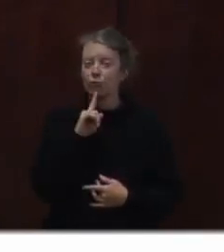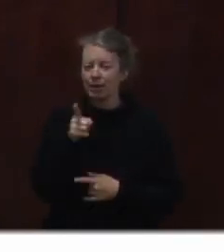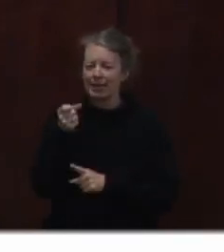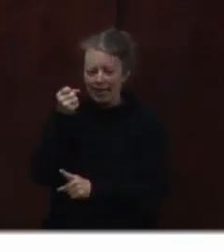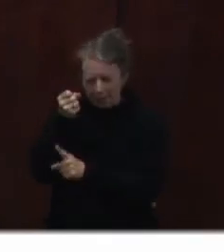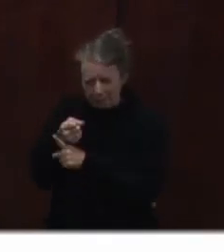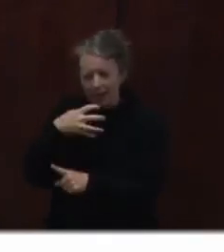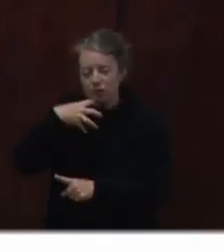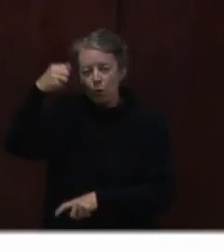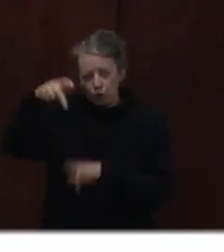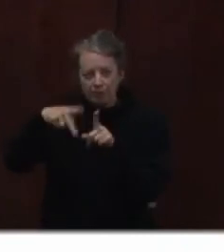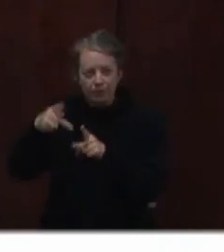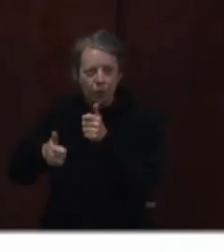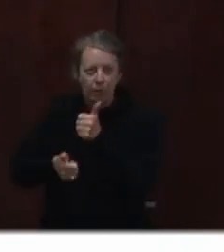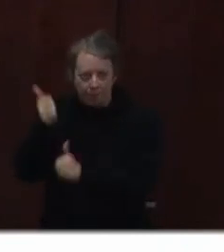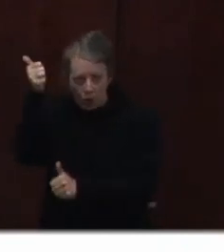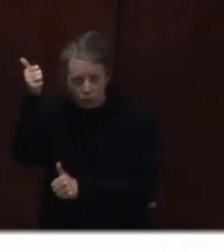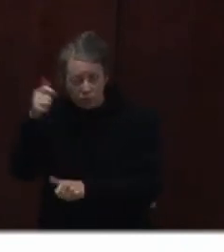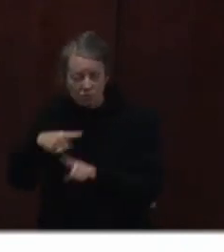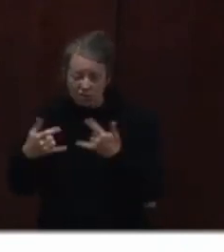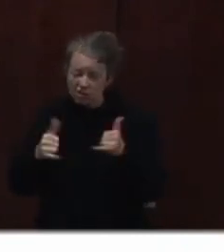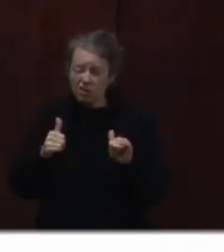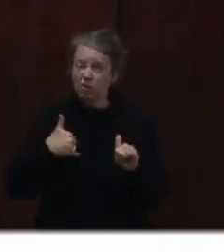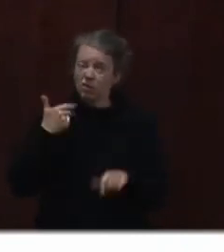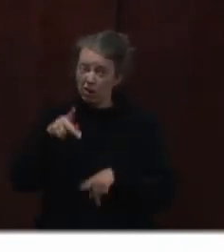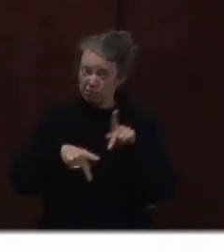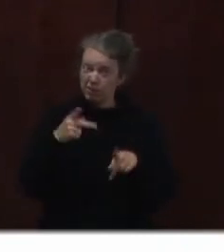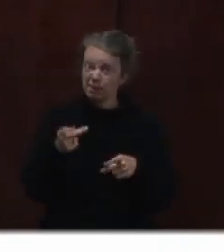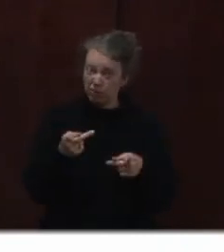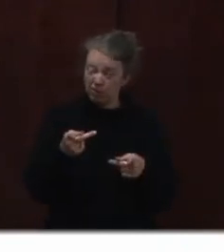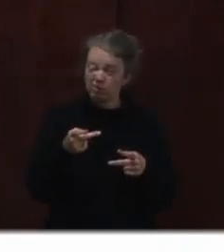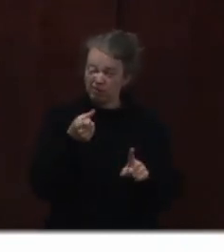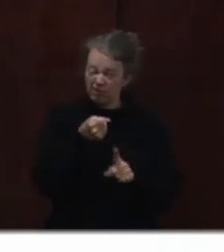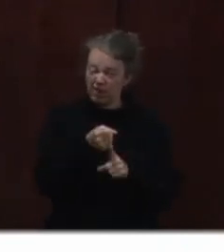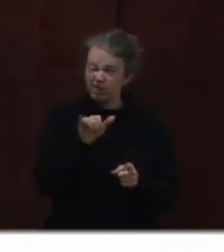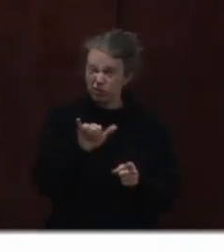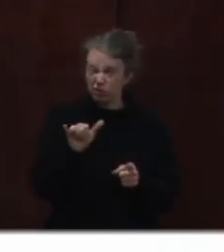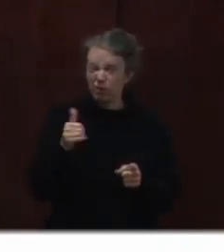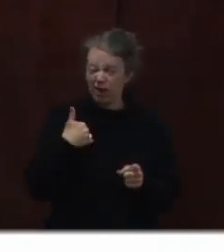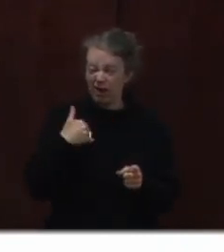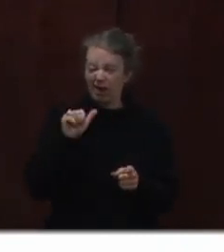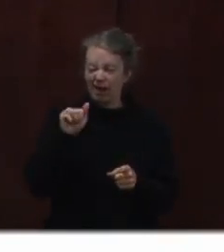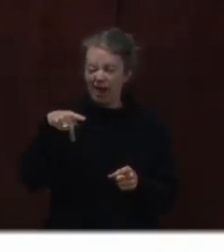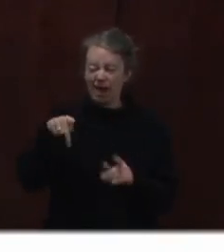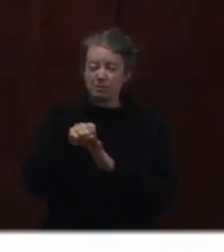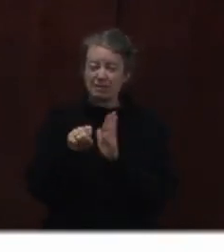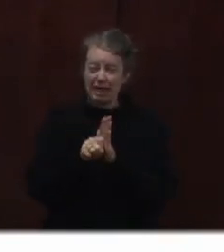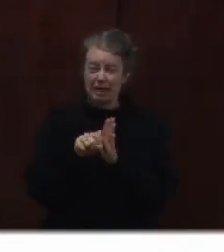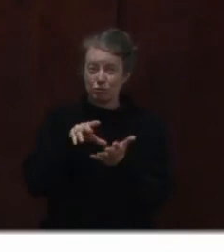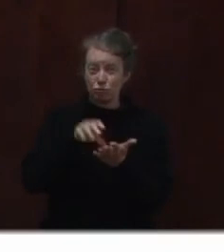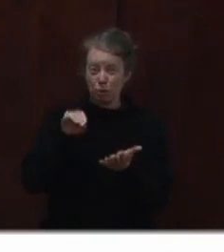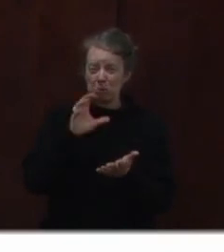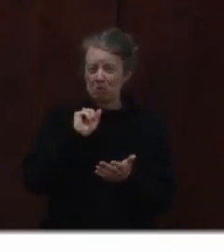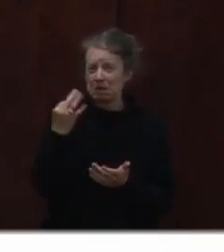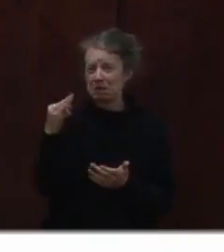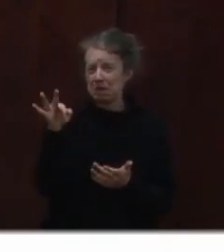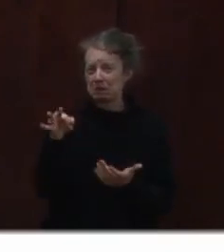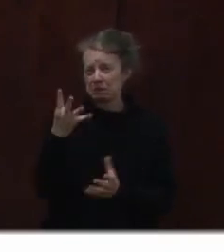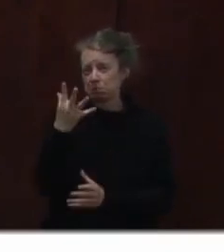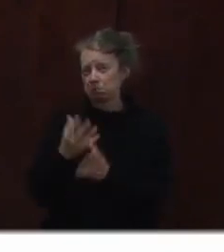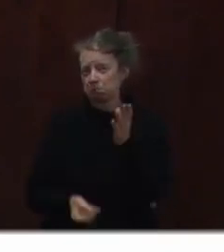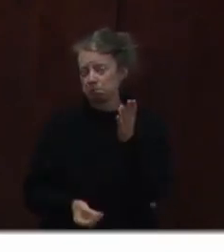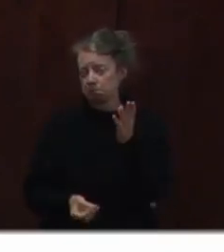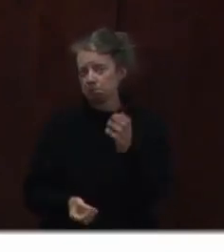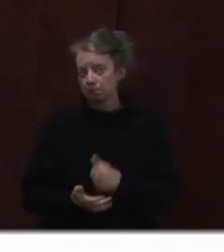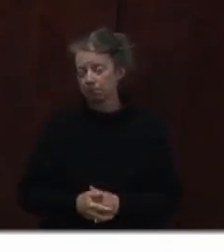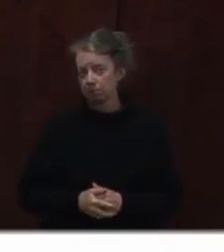it affects young people too. And we had a death of a 19-year-old App State student earlier this year. The benefit